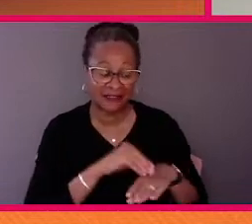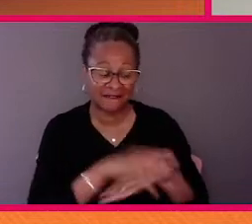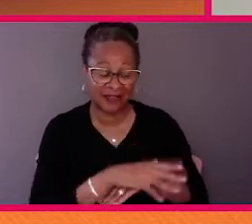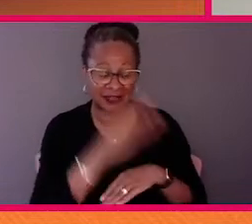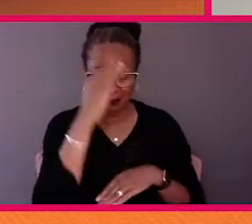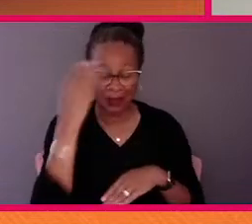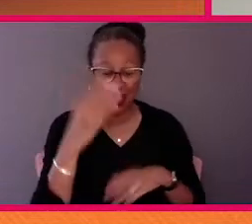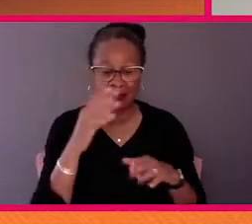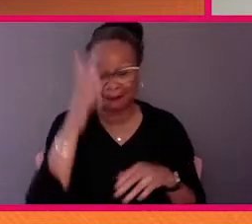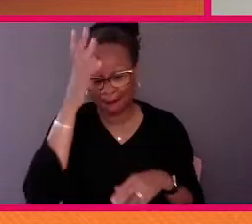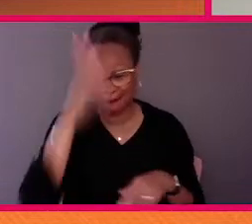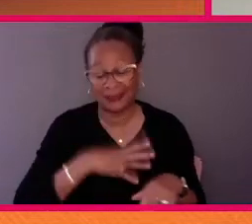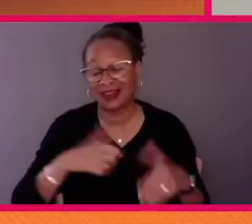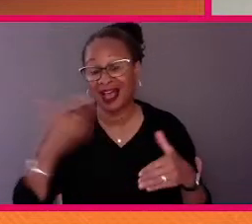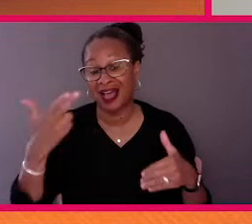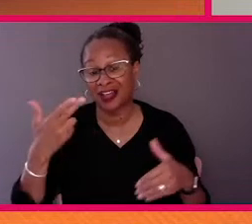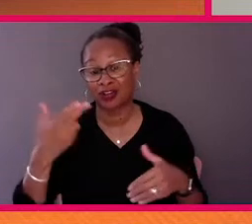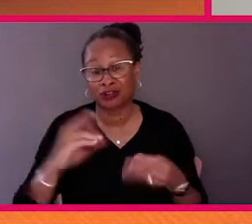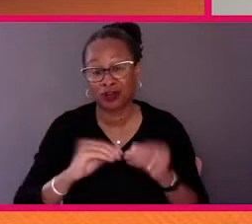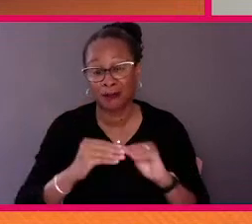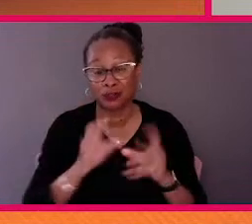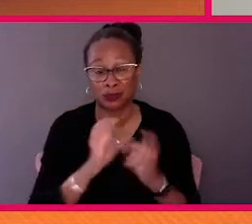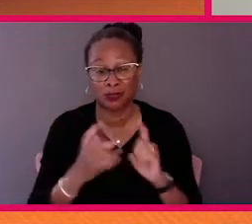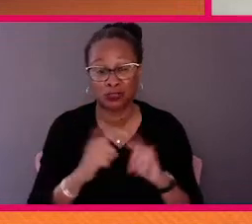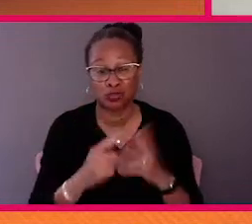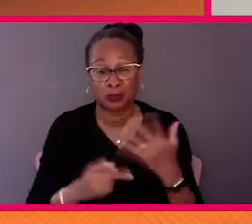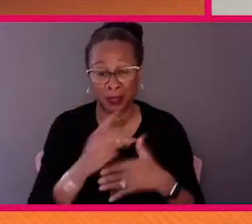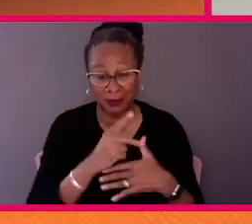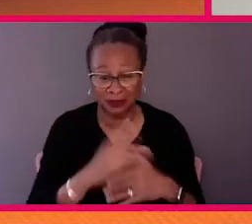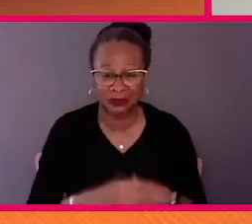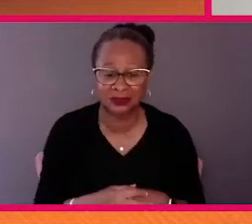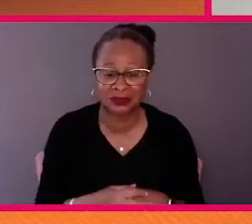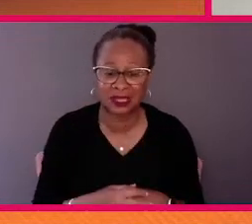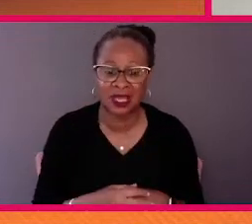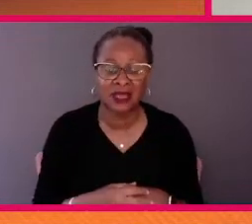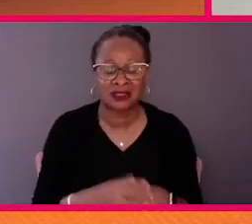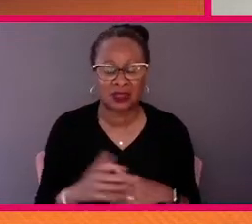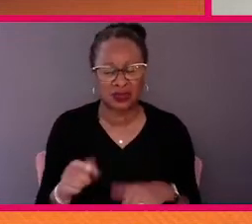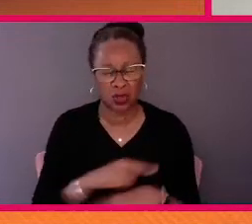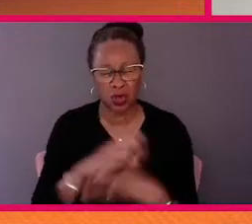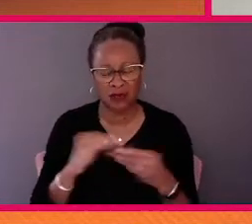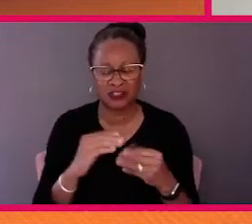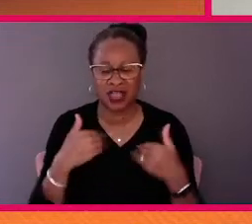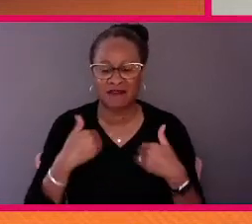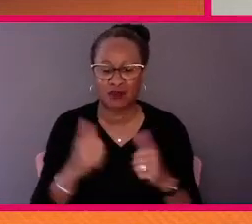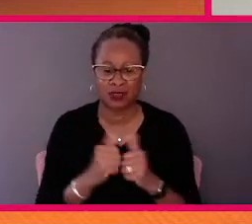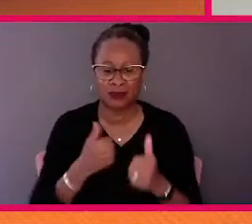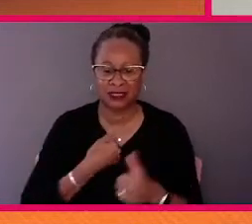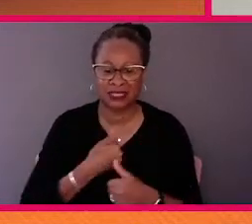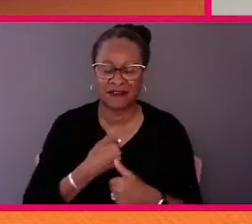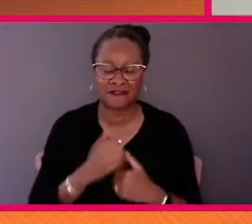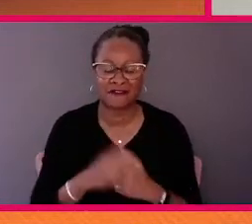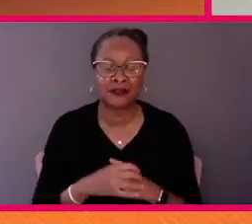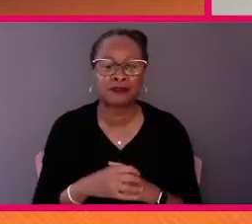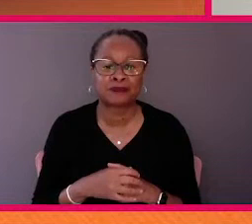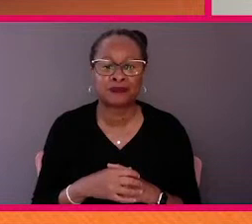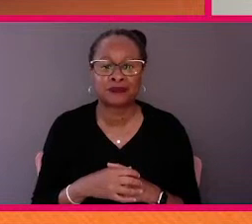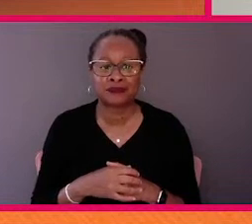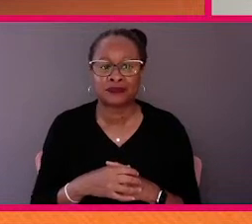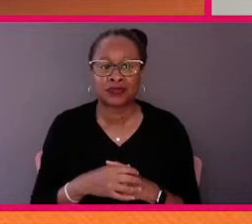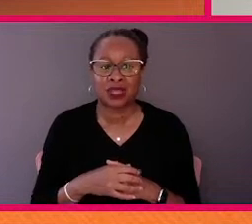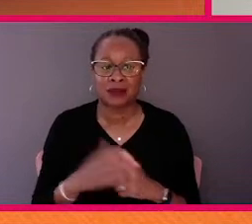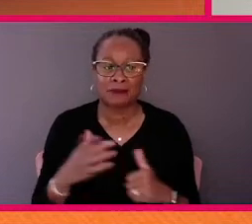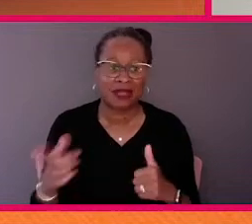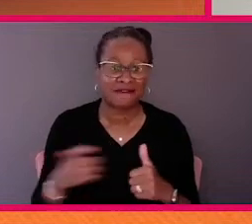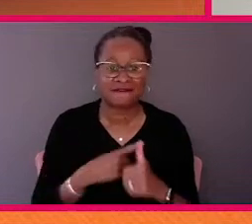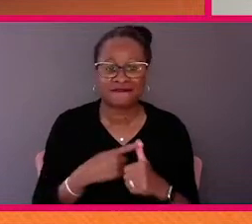mean, that was sort of a long discussion I had with myself about even choosing to do that story. I feel, you know, I for my first film, Nine Man, I spent